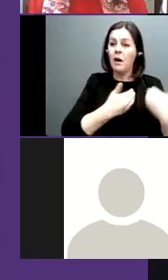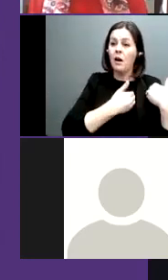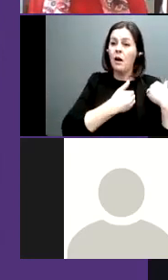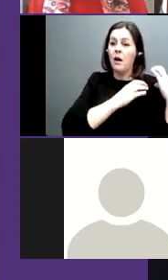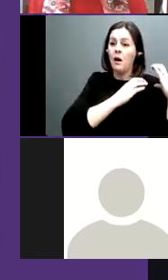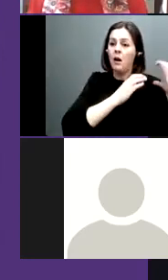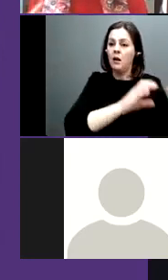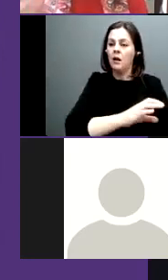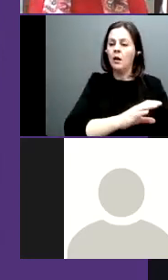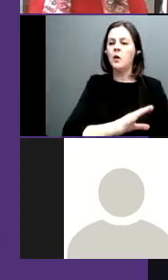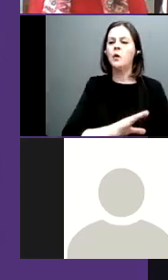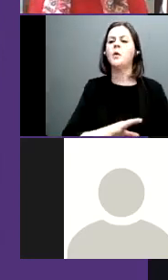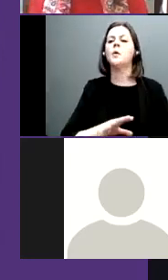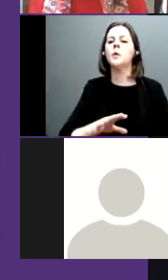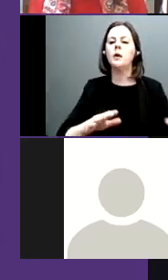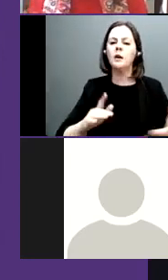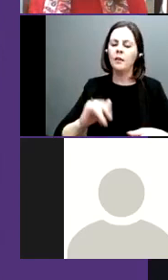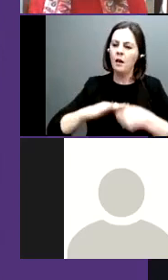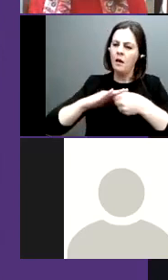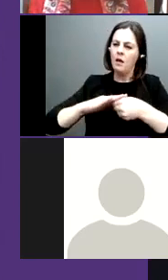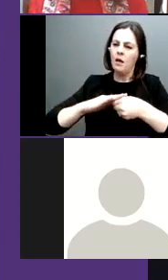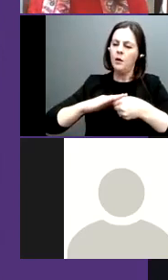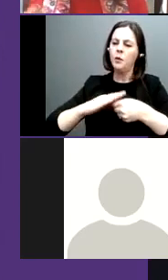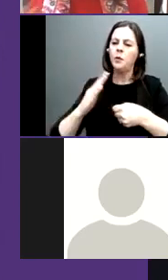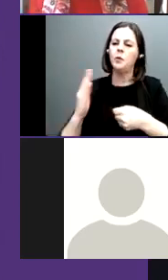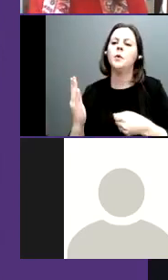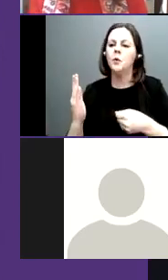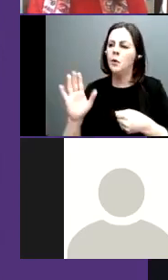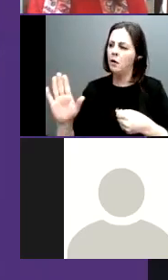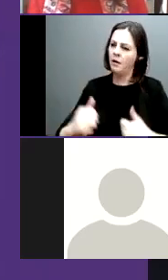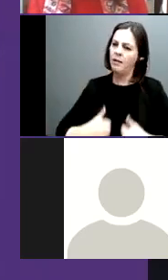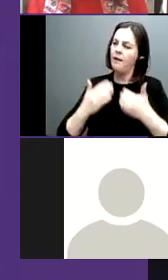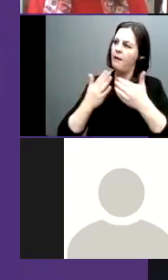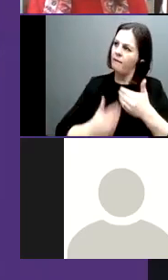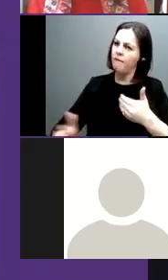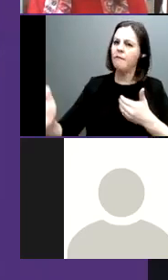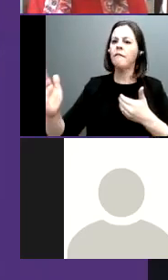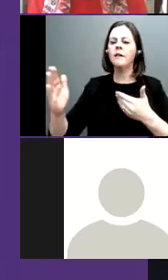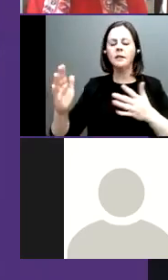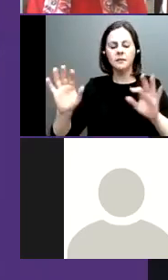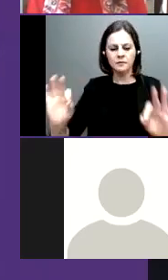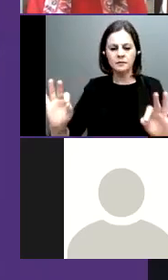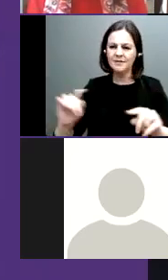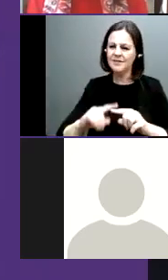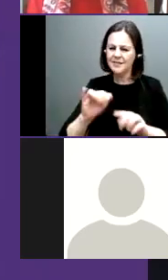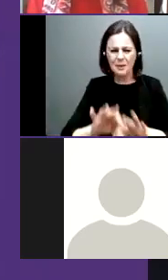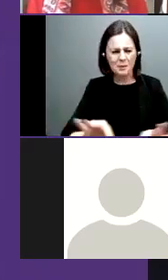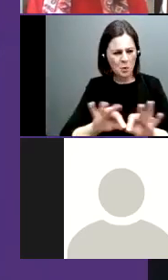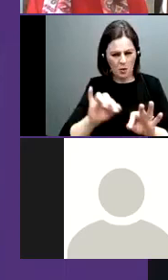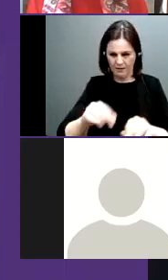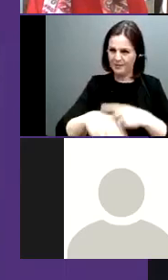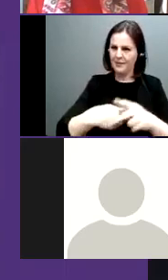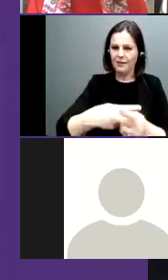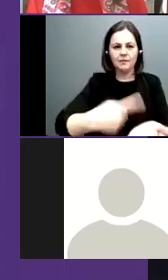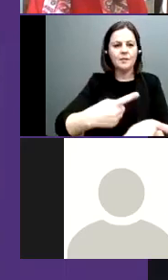I think it's so important to have opportunities like today so that we can begin to have these frank and open conversations with